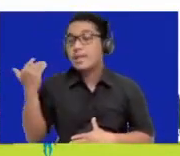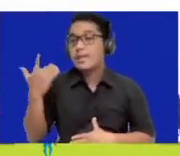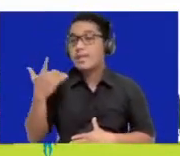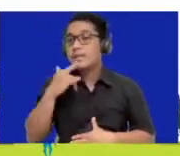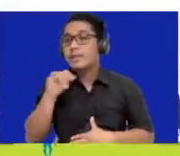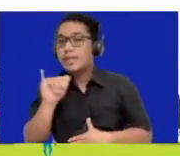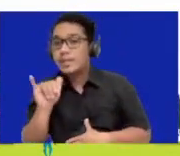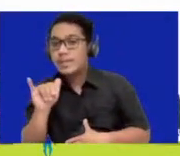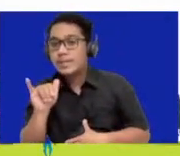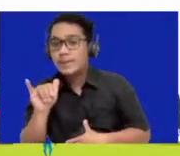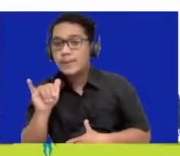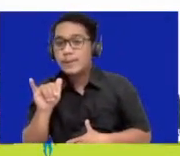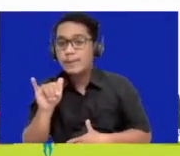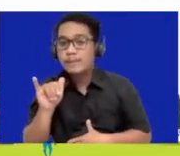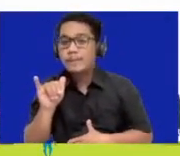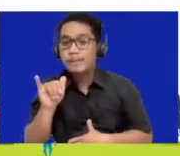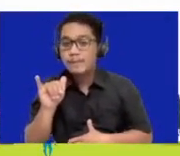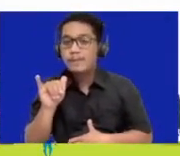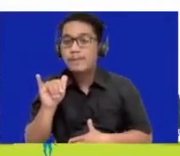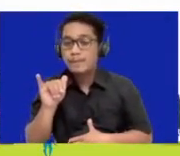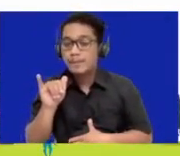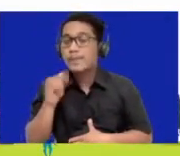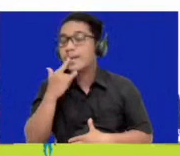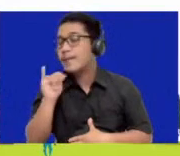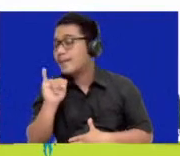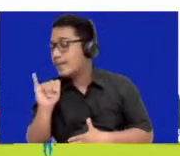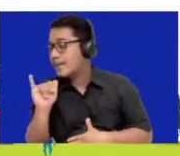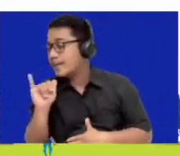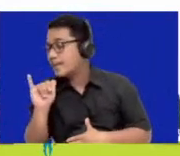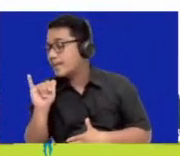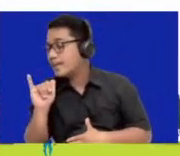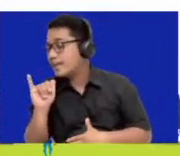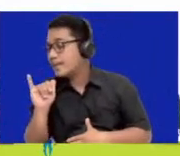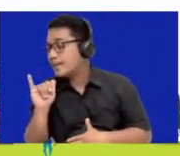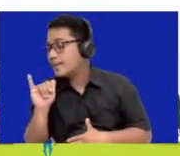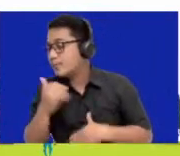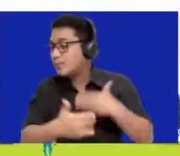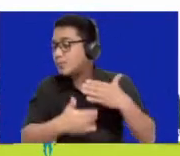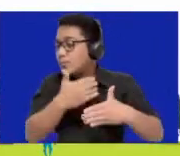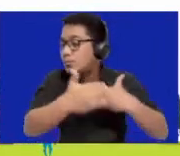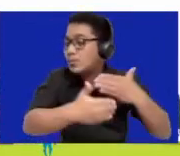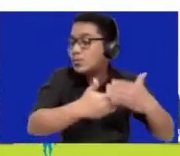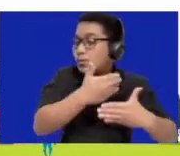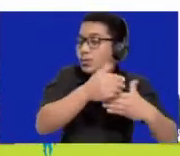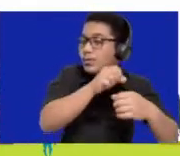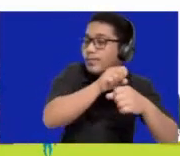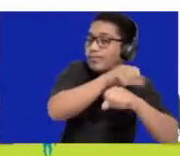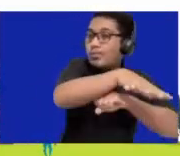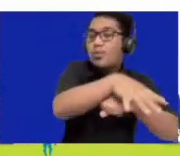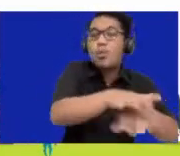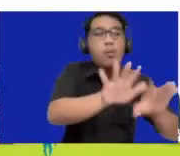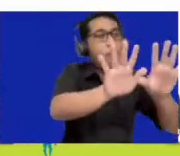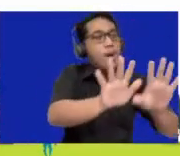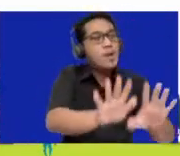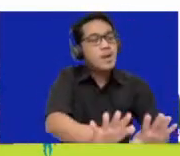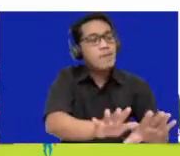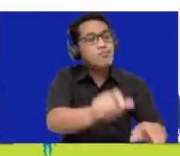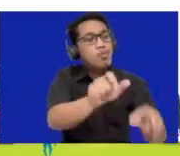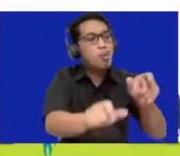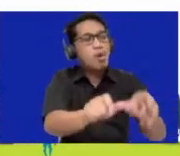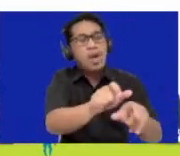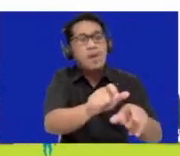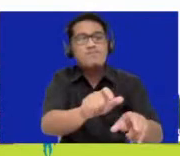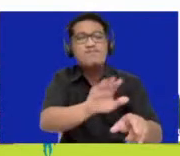nation, it killed more than 300,000 people. Now, when we have a cyclone coming, the casualties